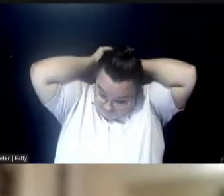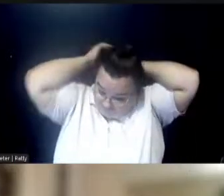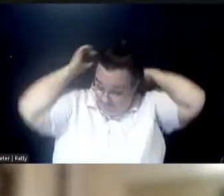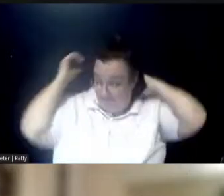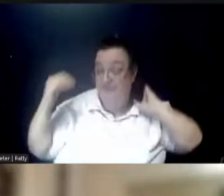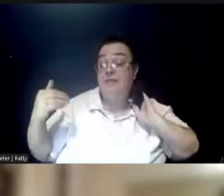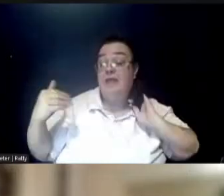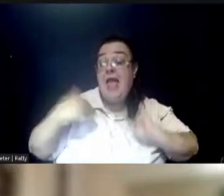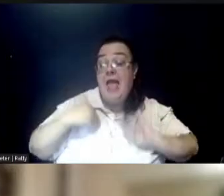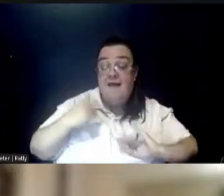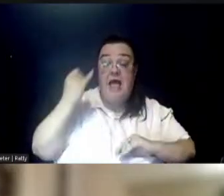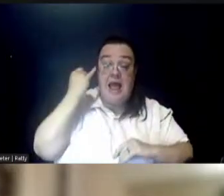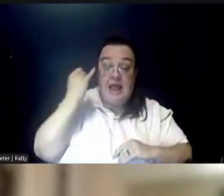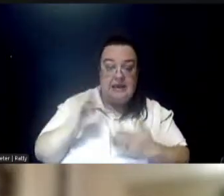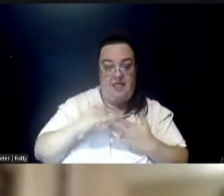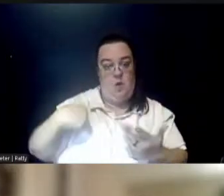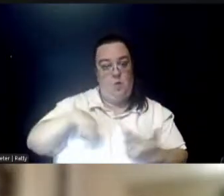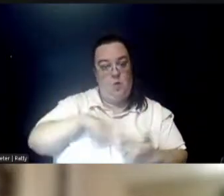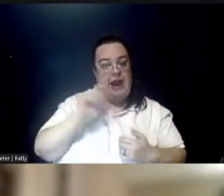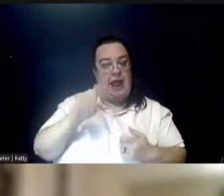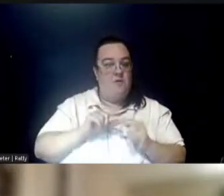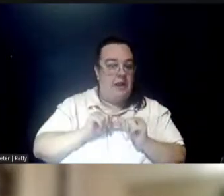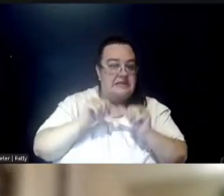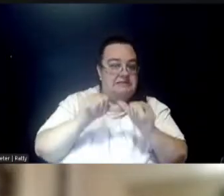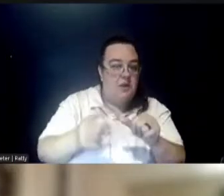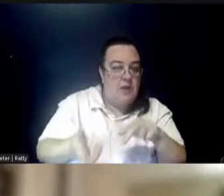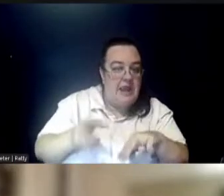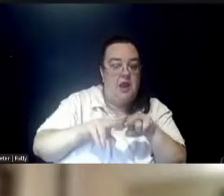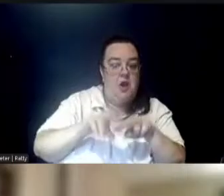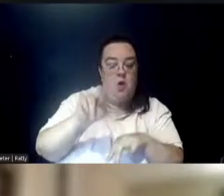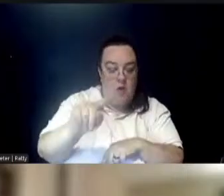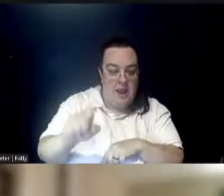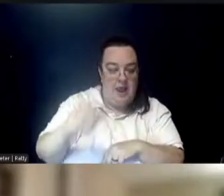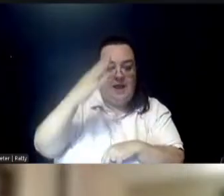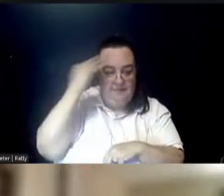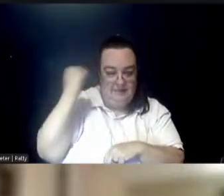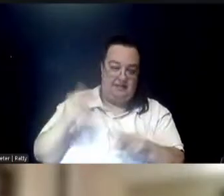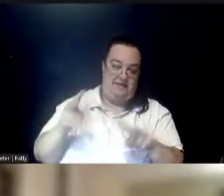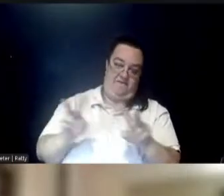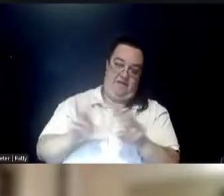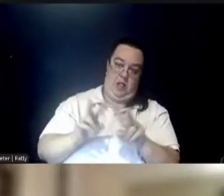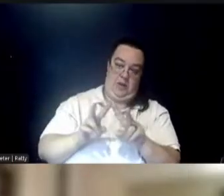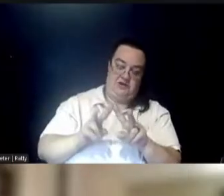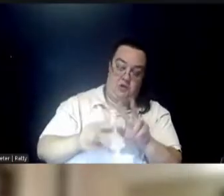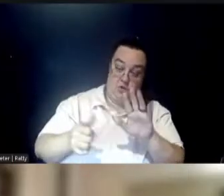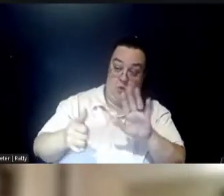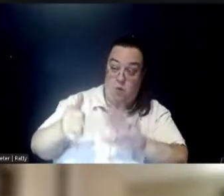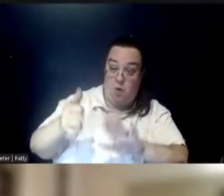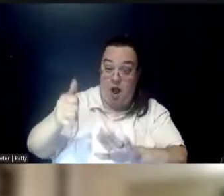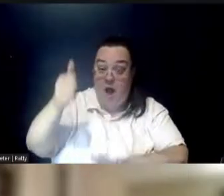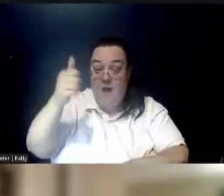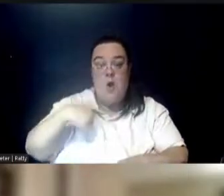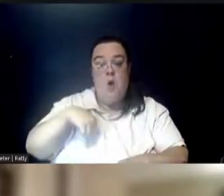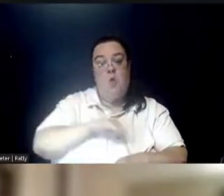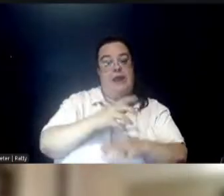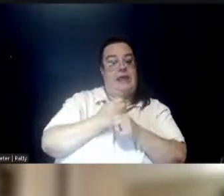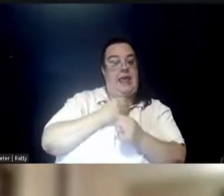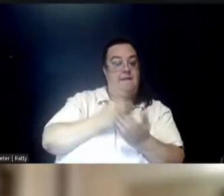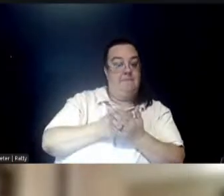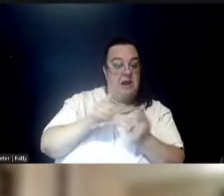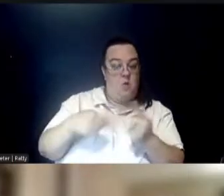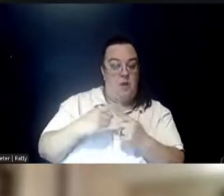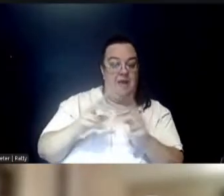continually increase rates since valuations go up. And so we get money when valuations go up. And I